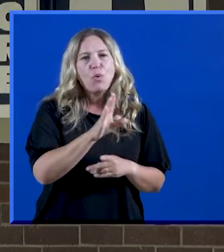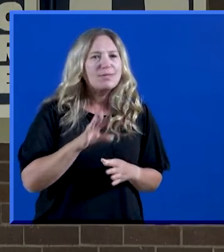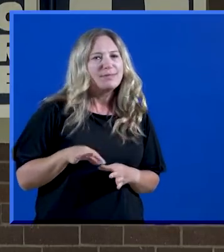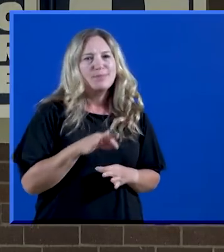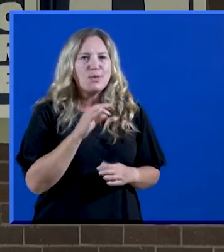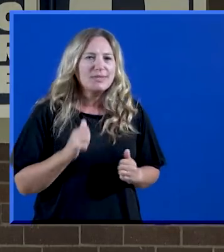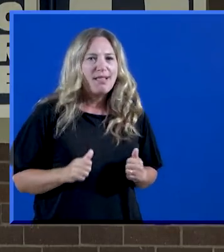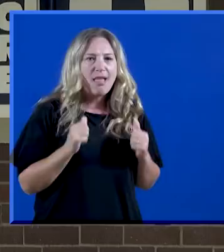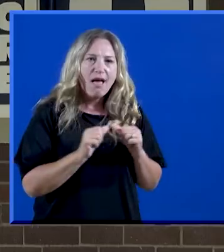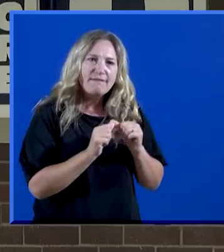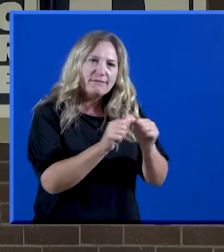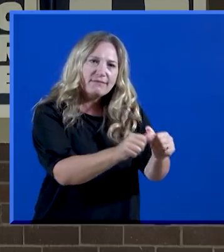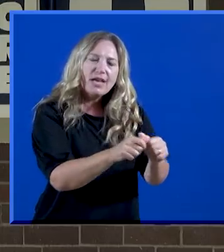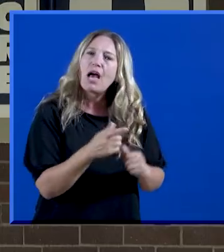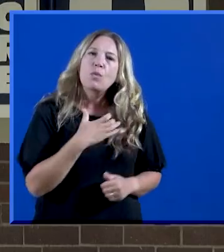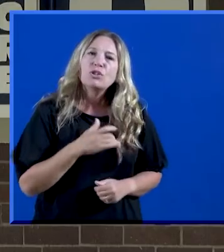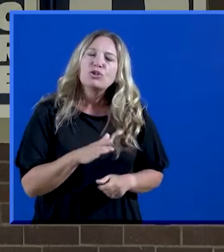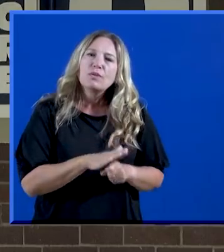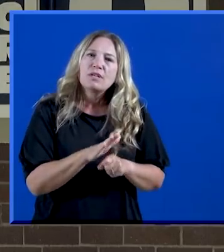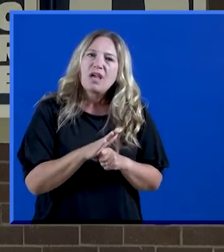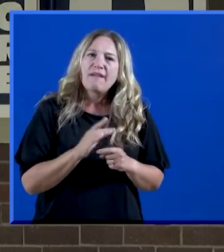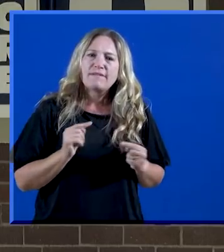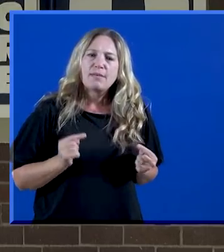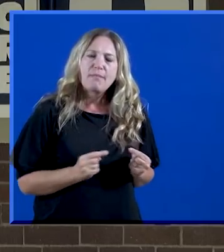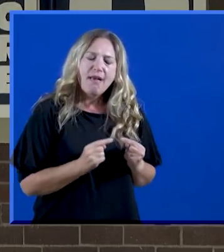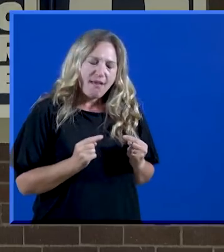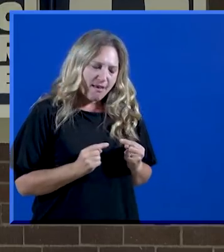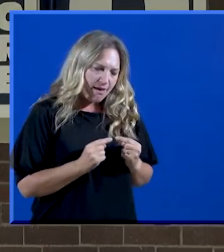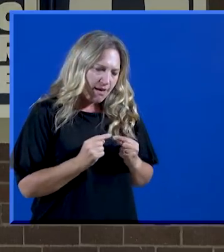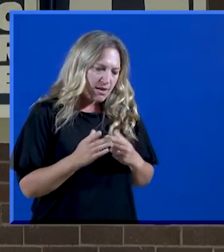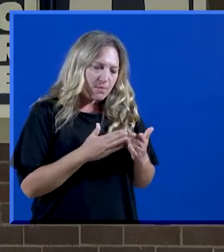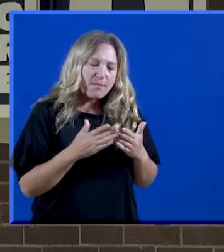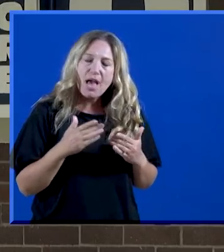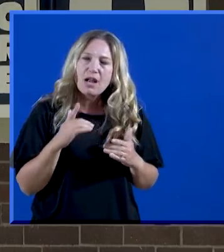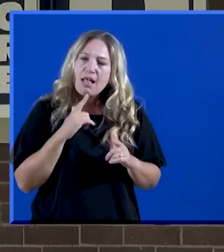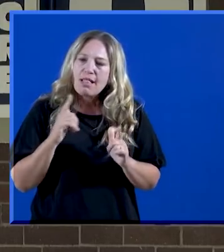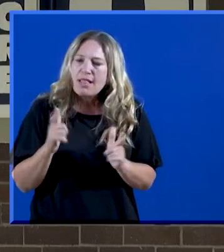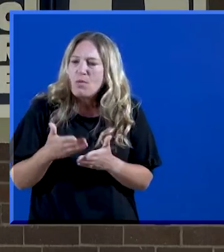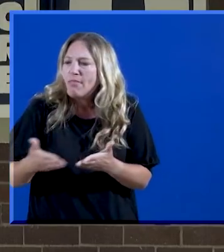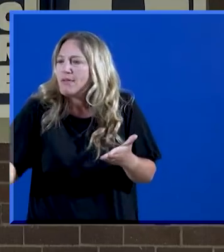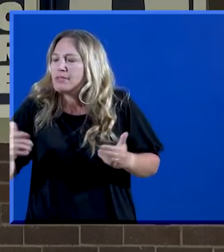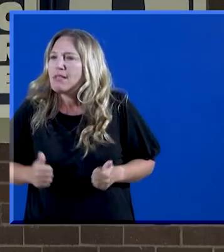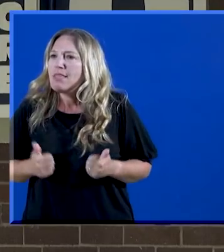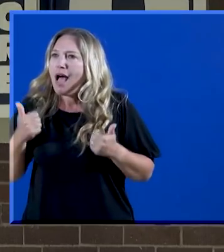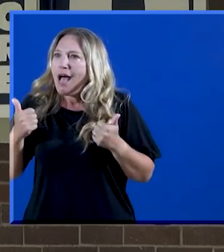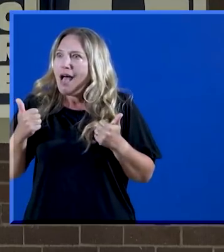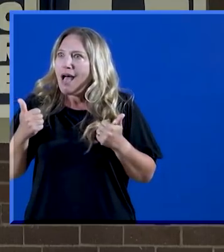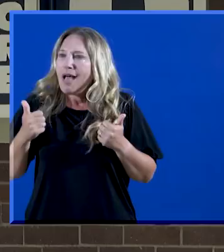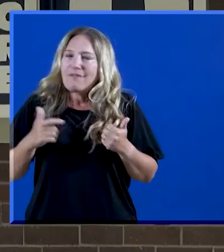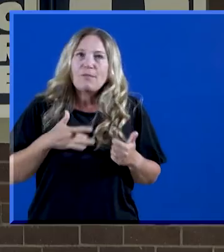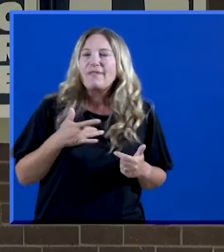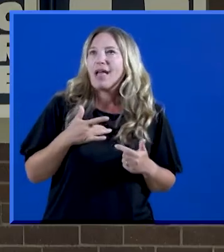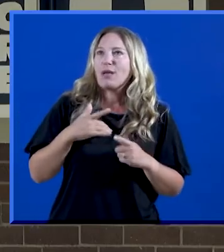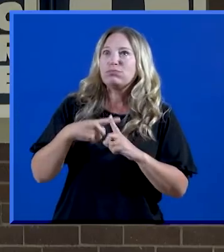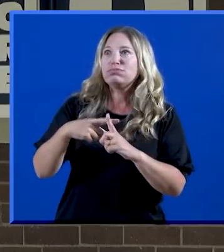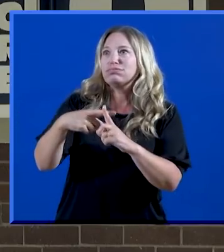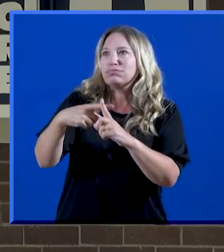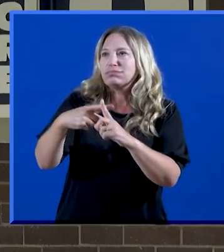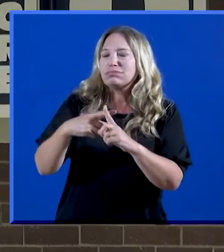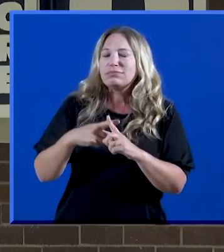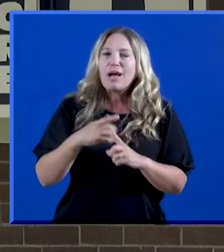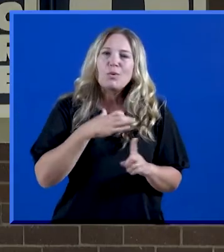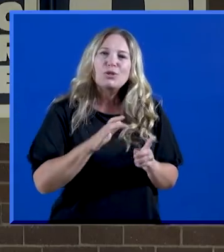your spirits alive and everlasting. I wish you enough pain so that even the smallest of joys in your life may appear